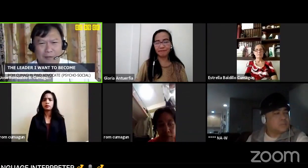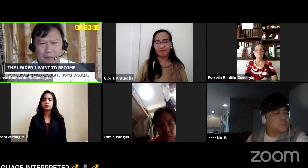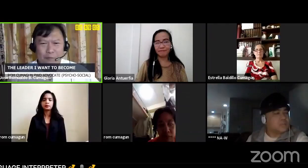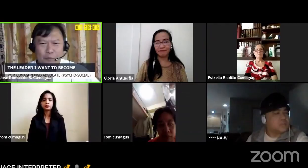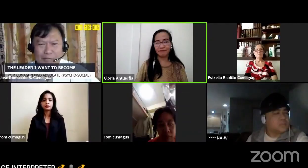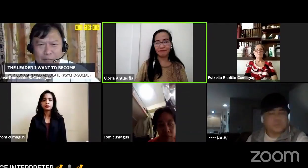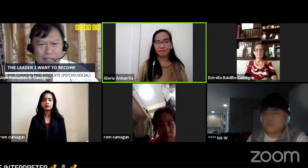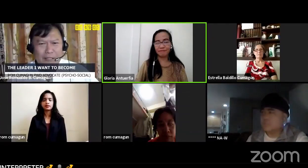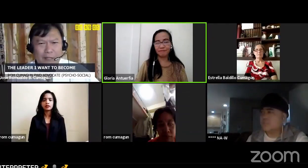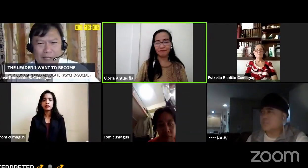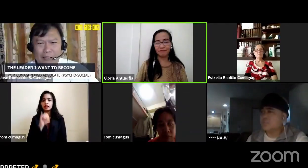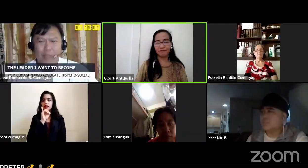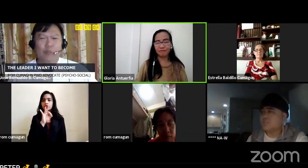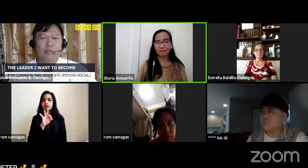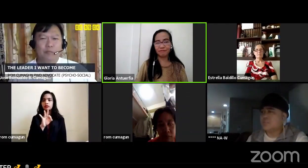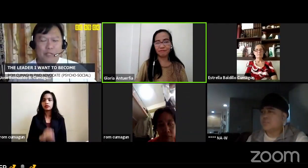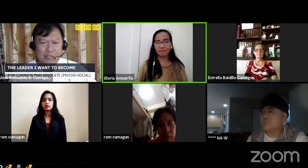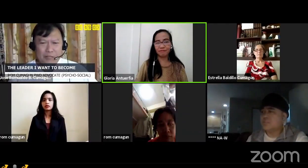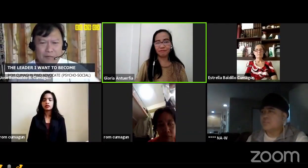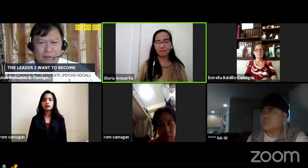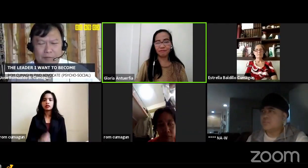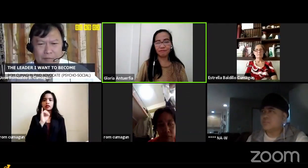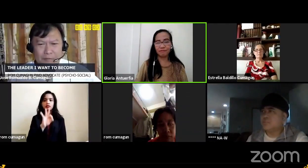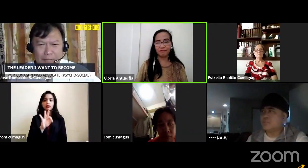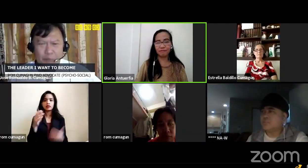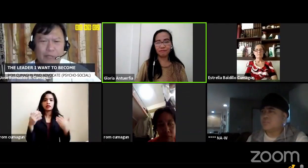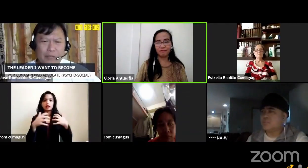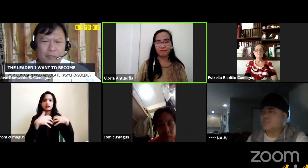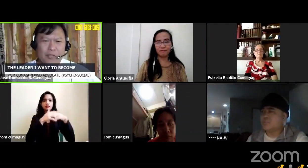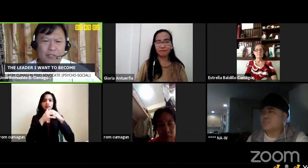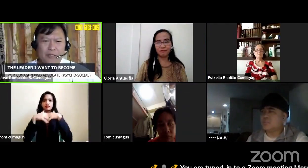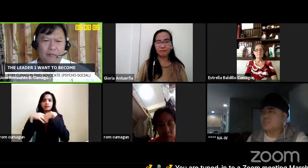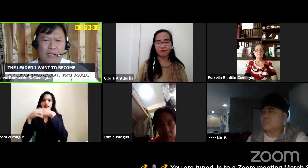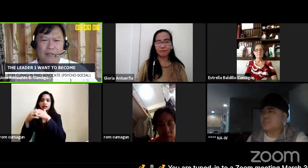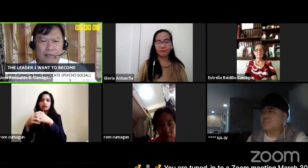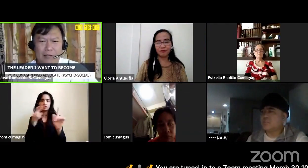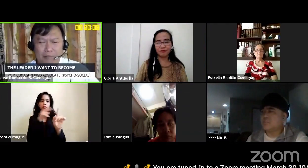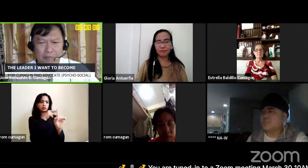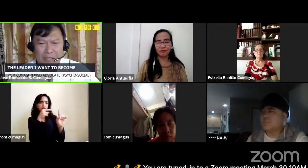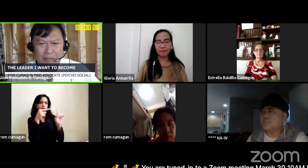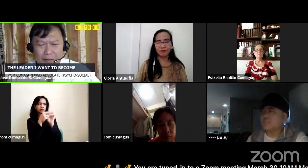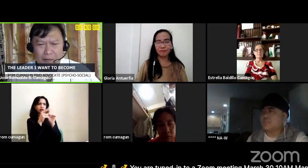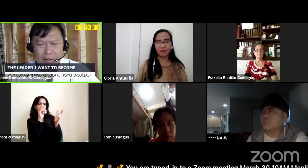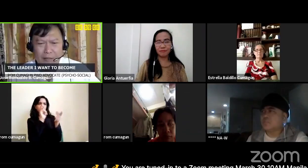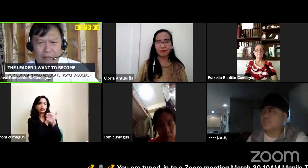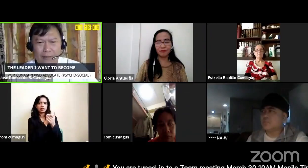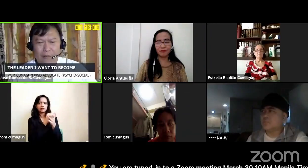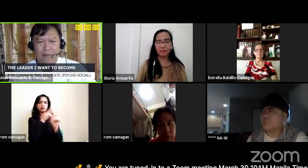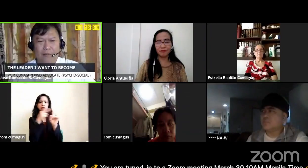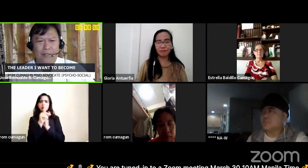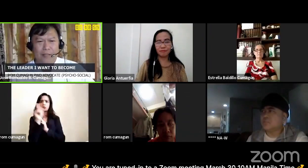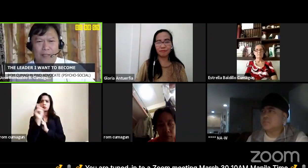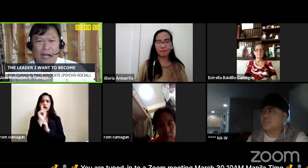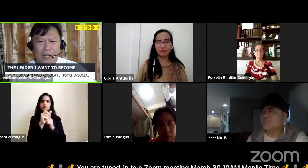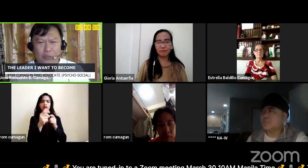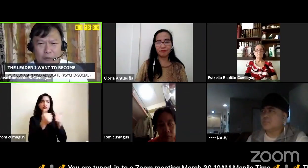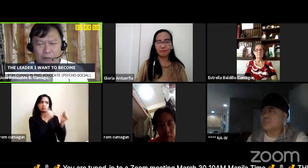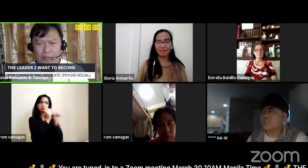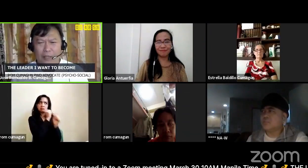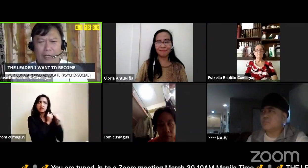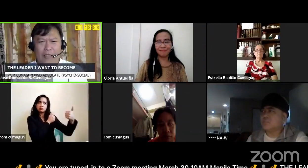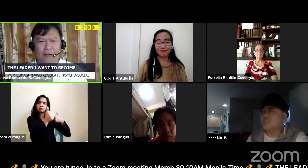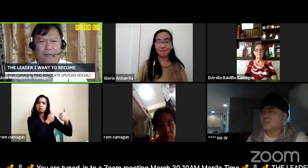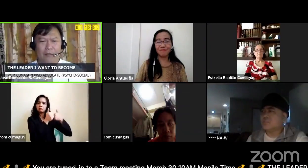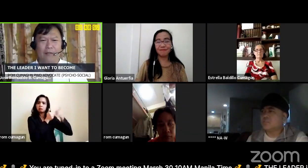you put up another one, it will be perceived as a competitor.